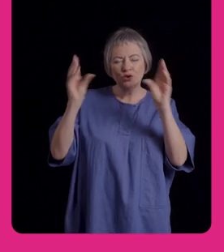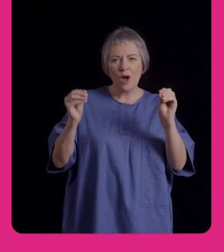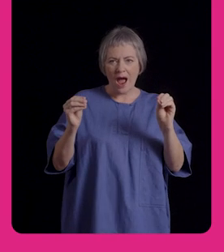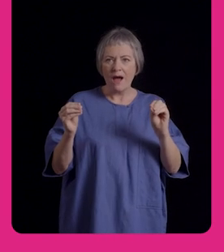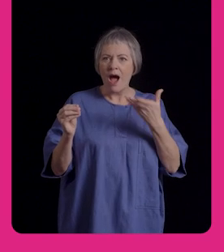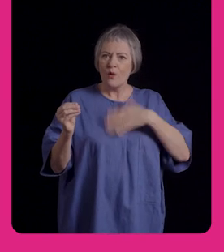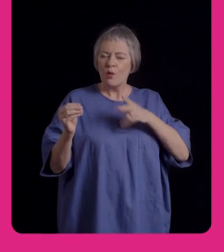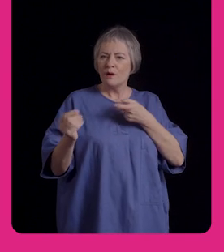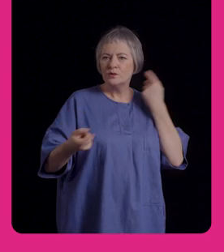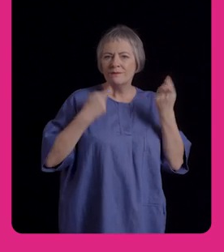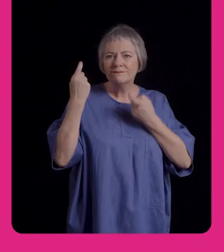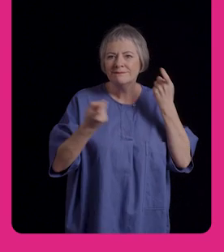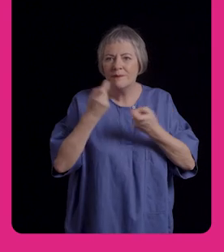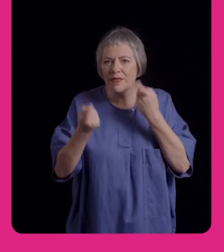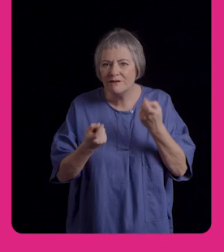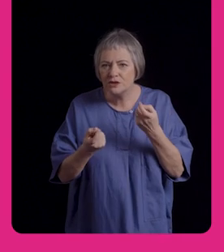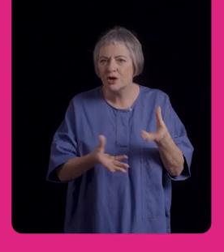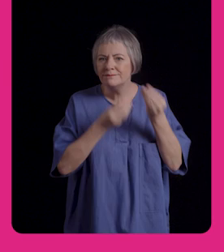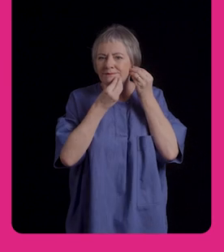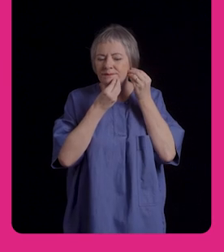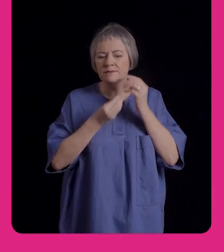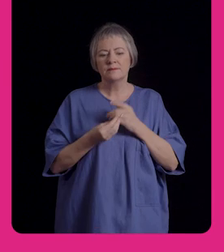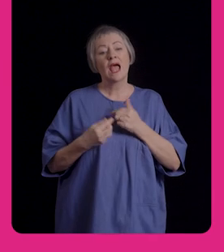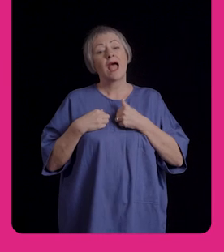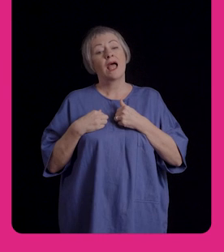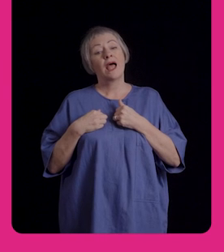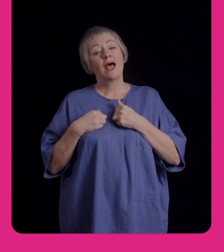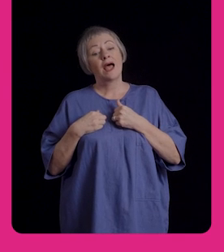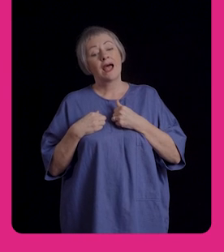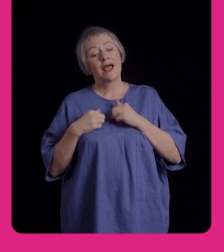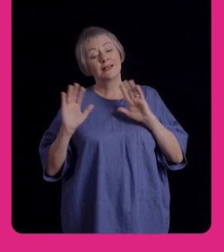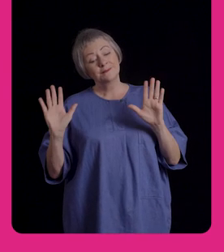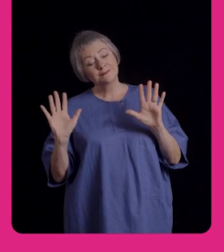adventures. All right, so everyone,